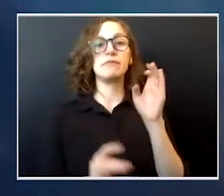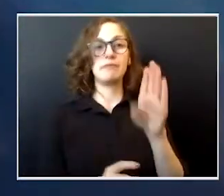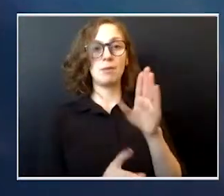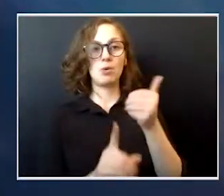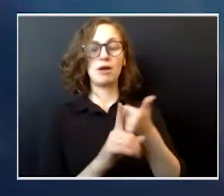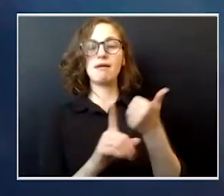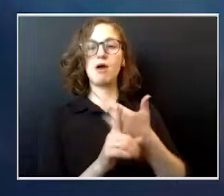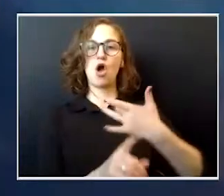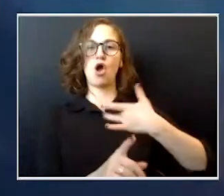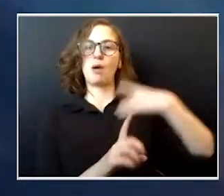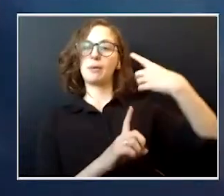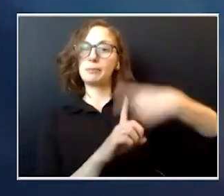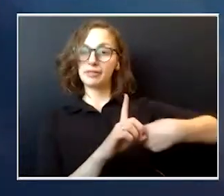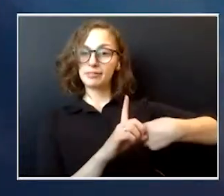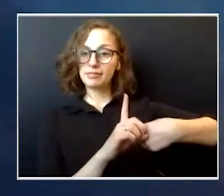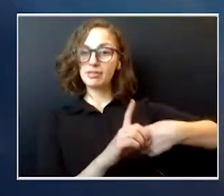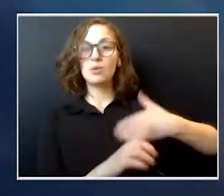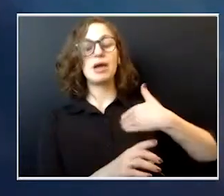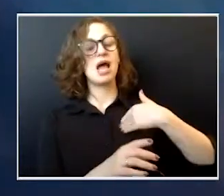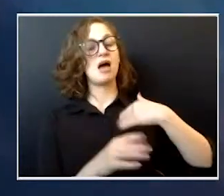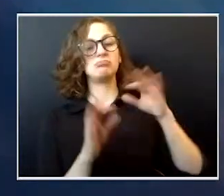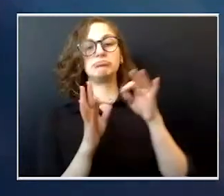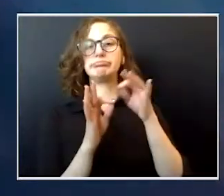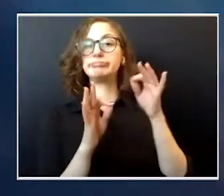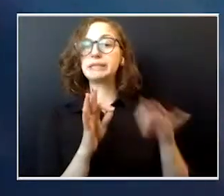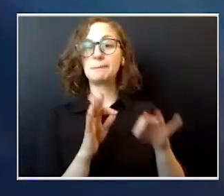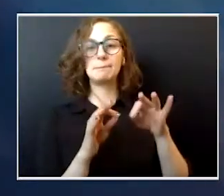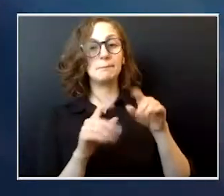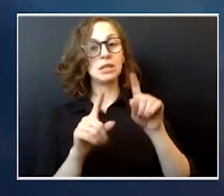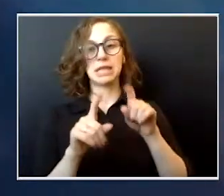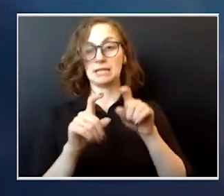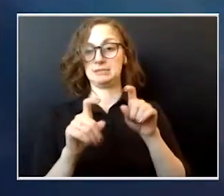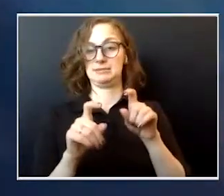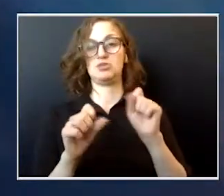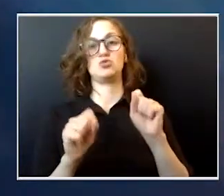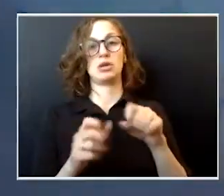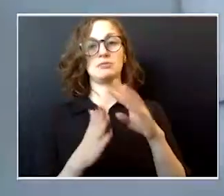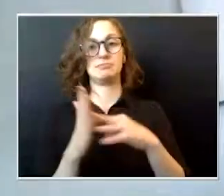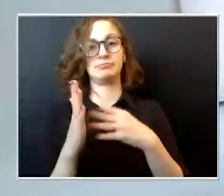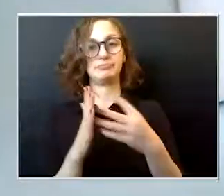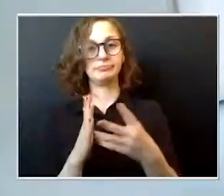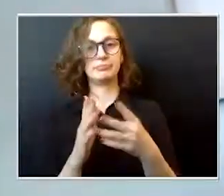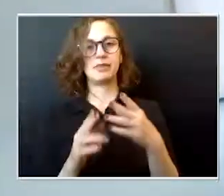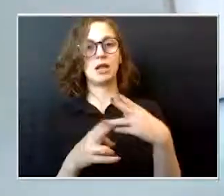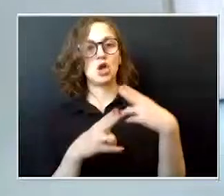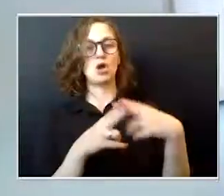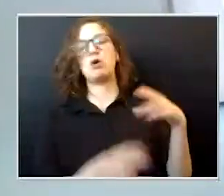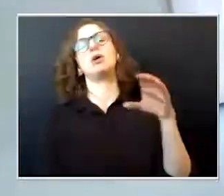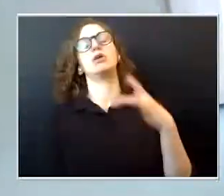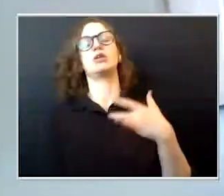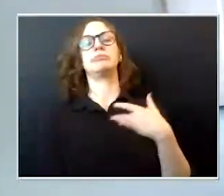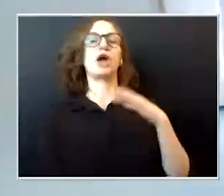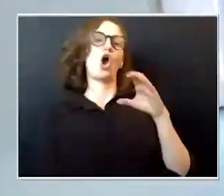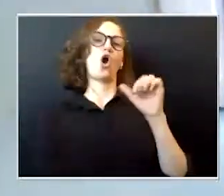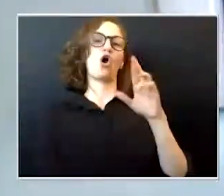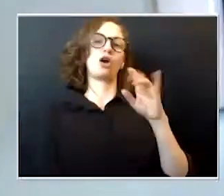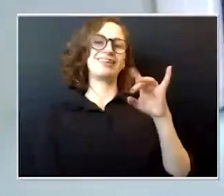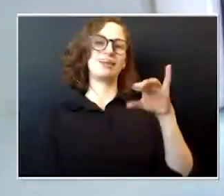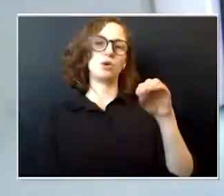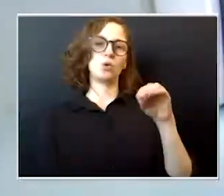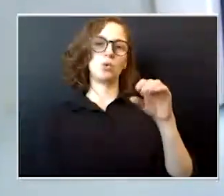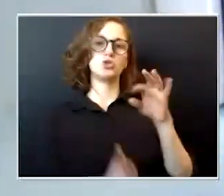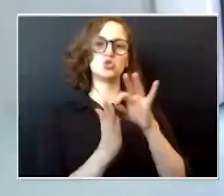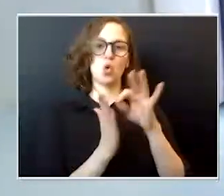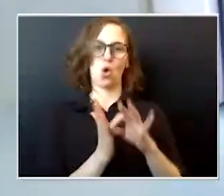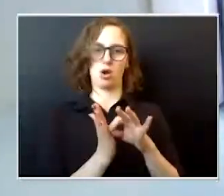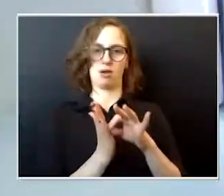simple test you can schedule to learn about your heart health. It's called a cardio score. A cardio score measures the amount of hard plaque